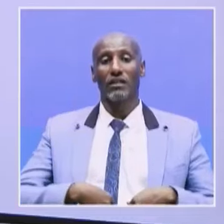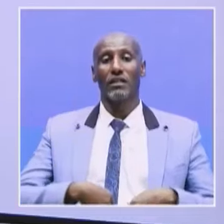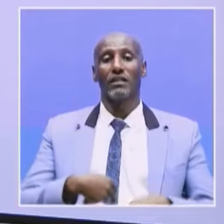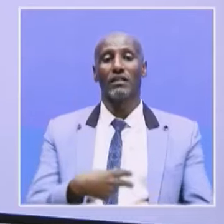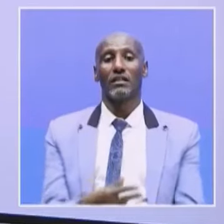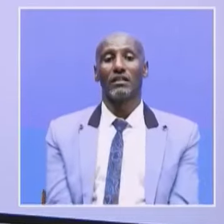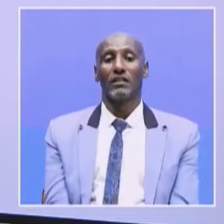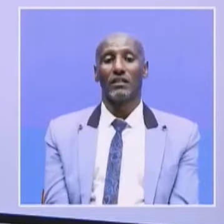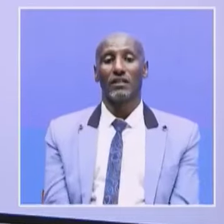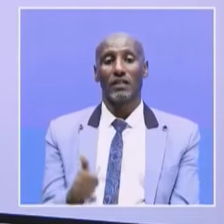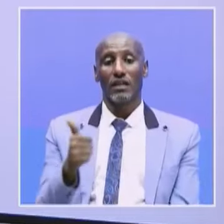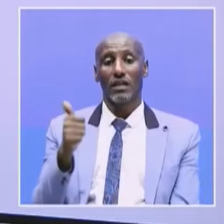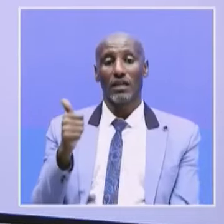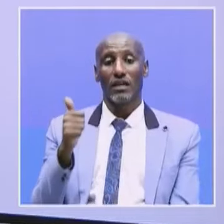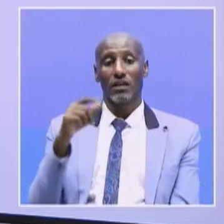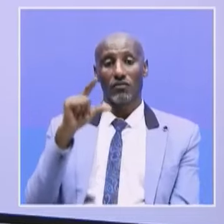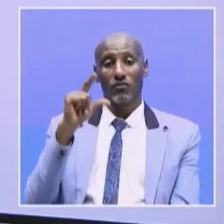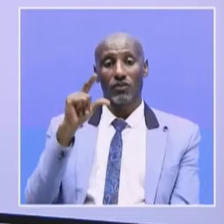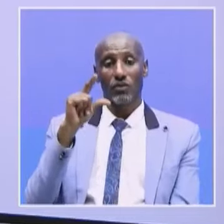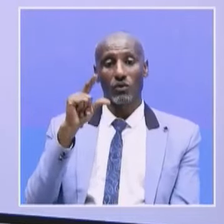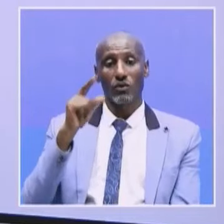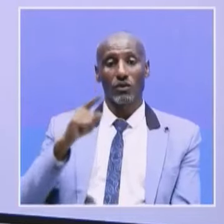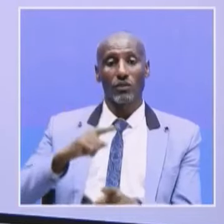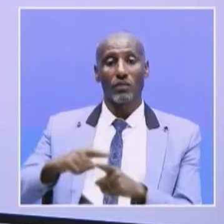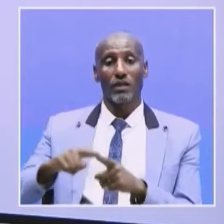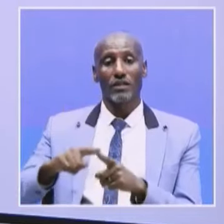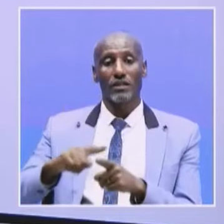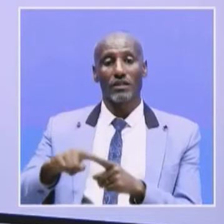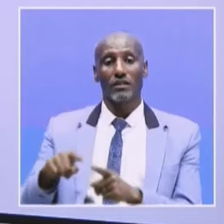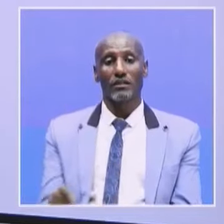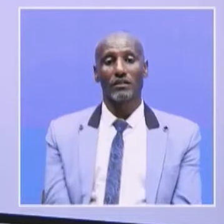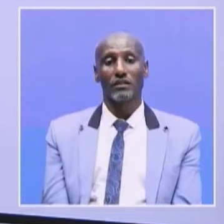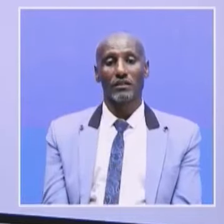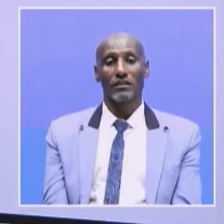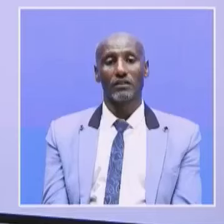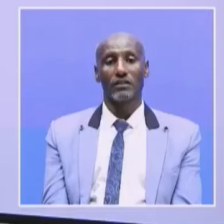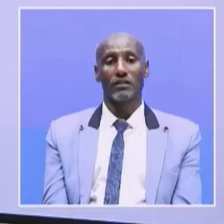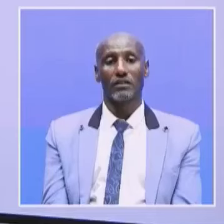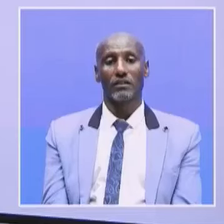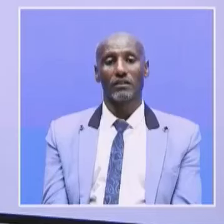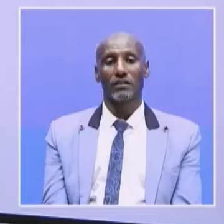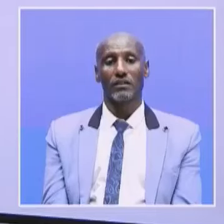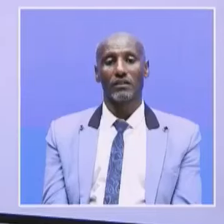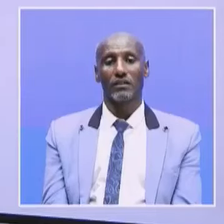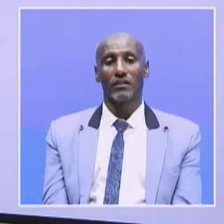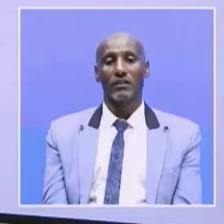one, maybe 2 of them, maybe 3 of them. It's not enough. So, this is pencil